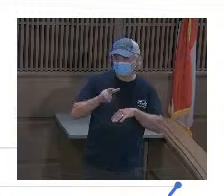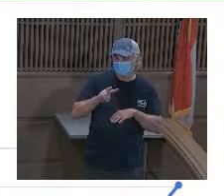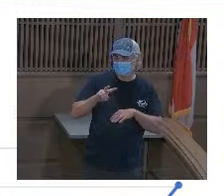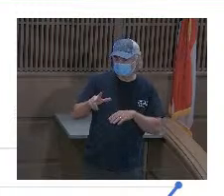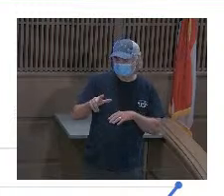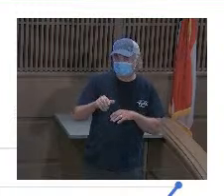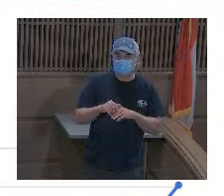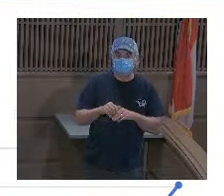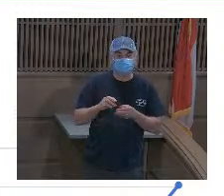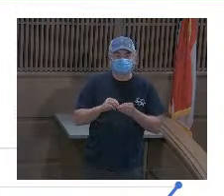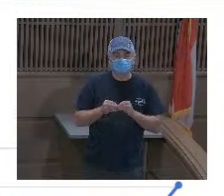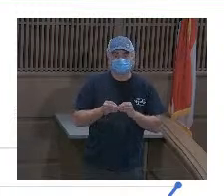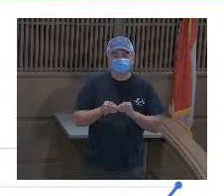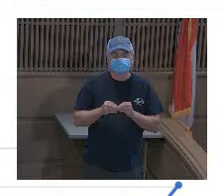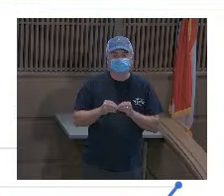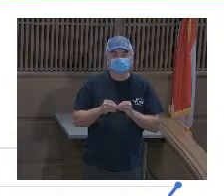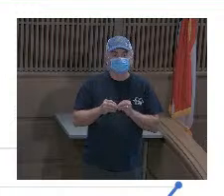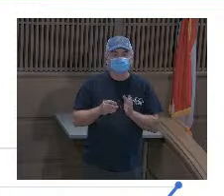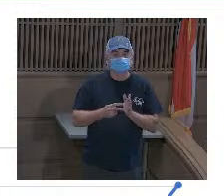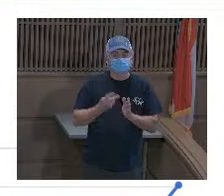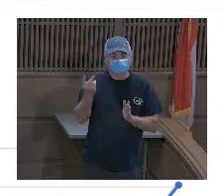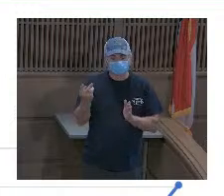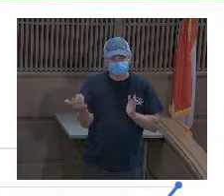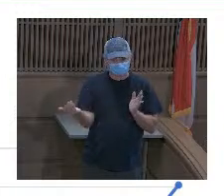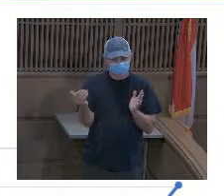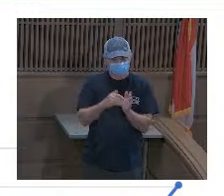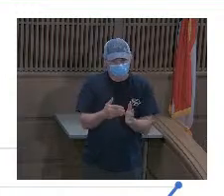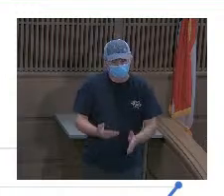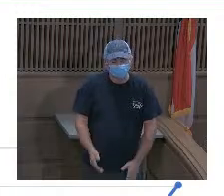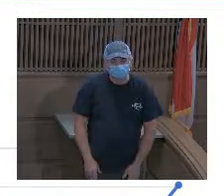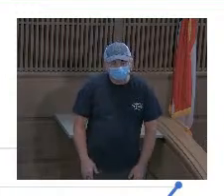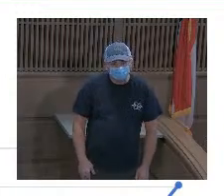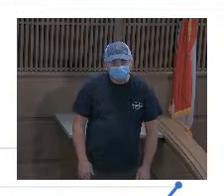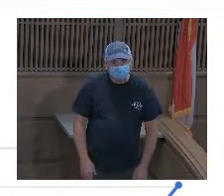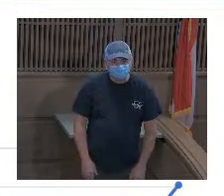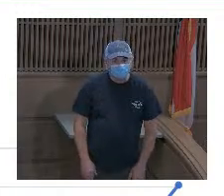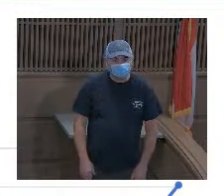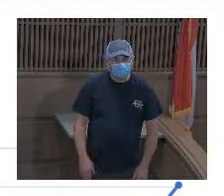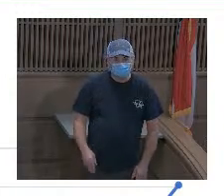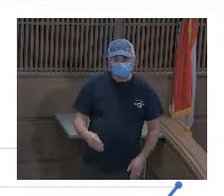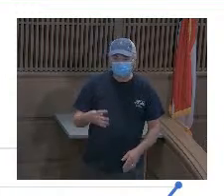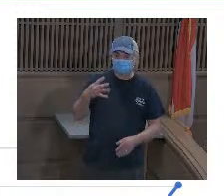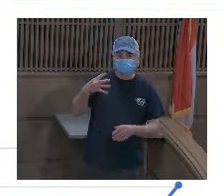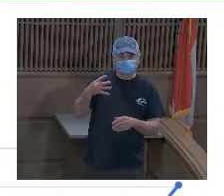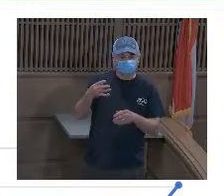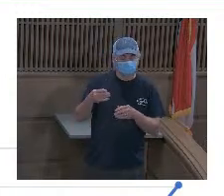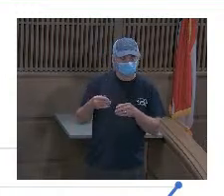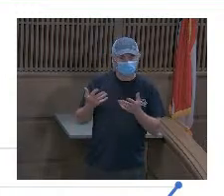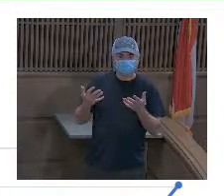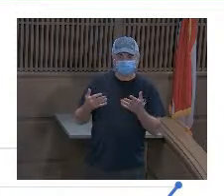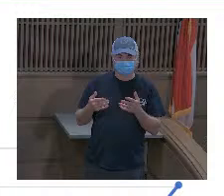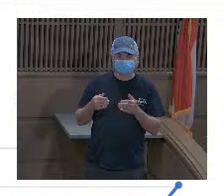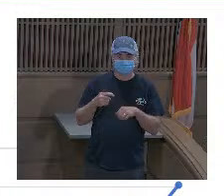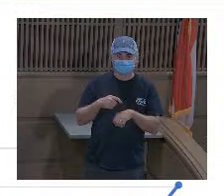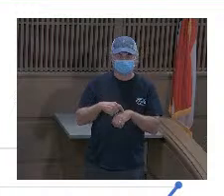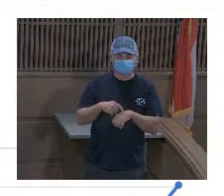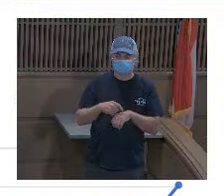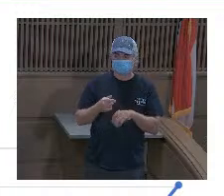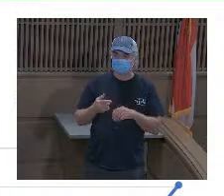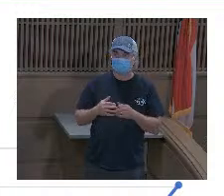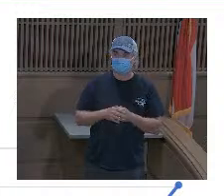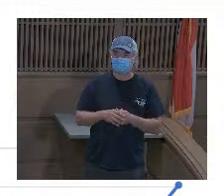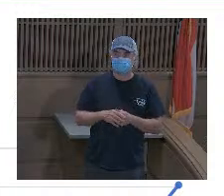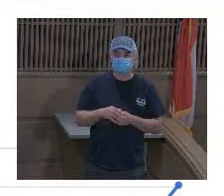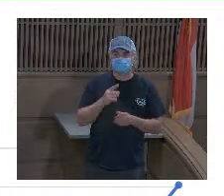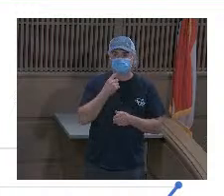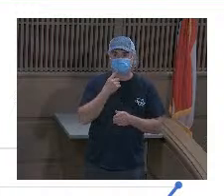persons has doubled yet again. But the problem here, and when I want to say, we're going to